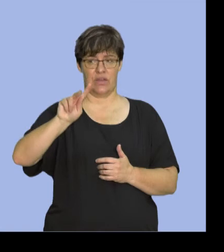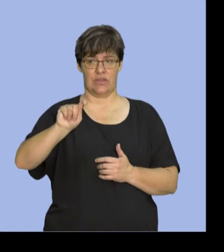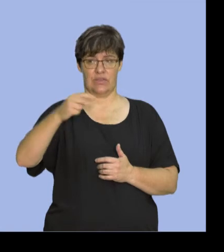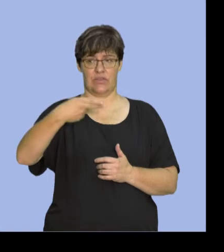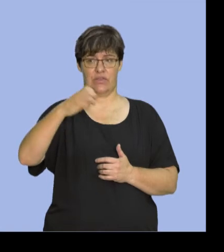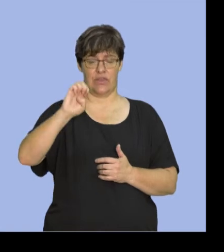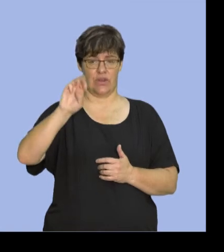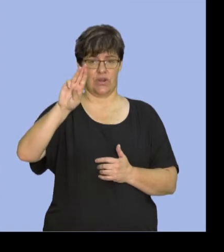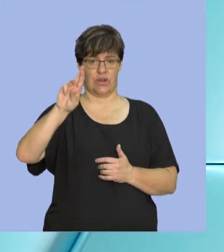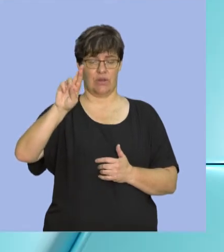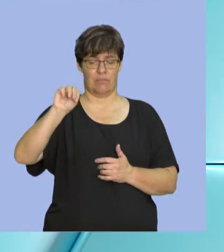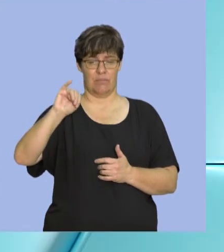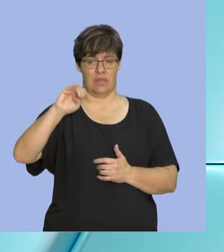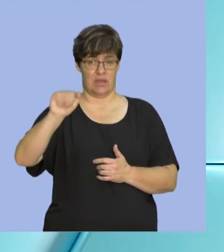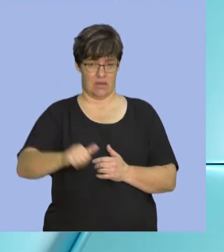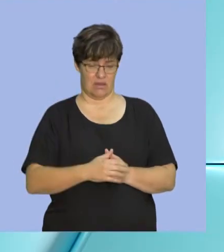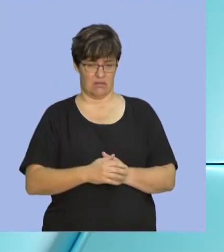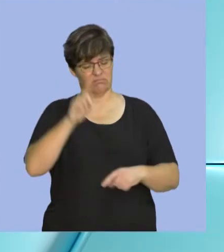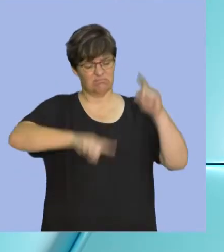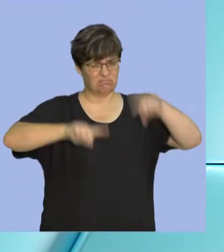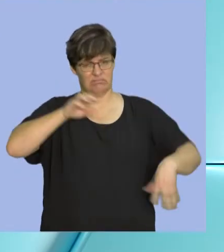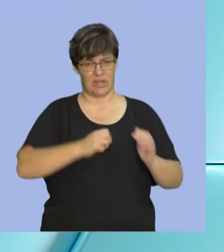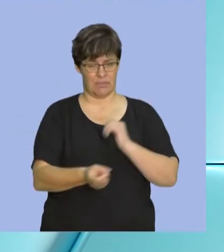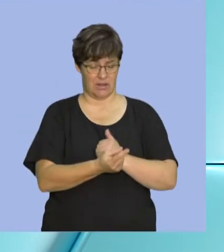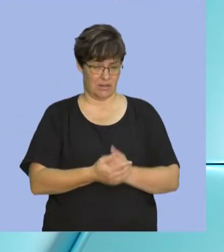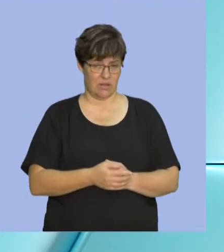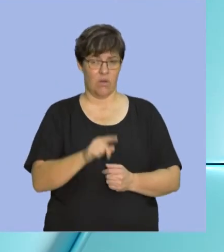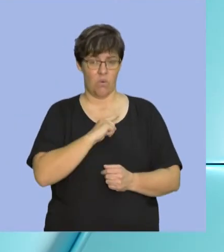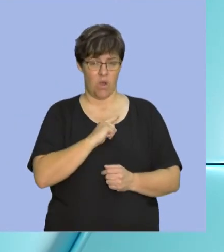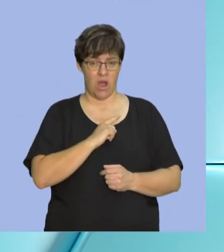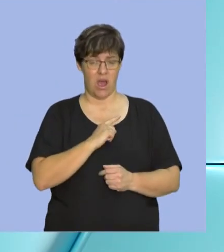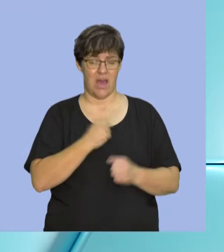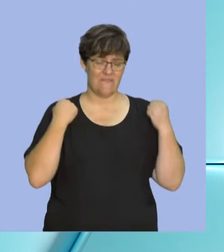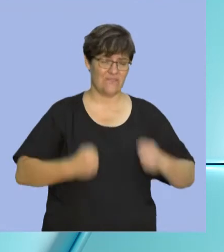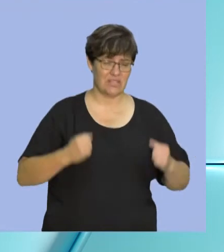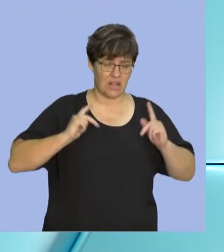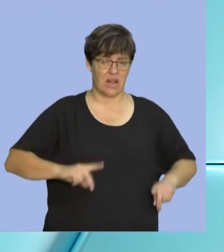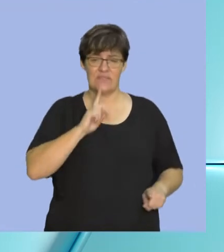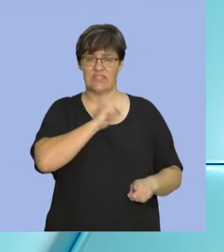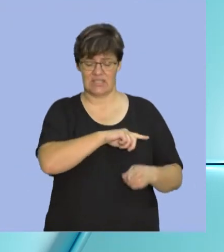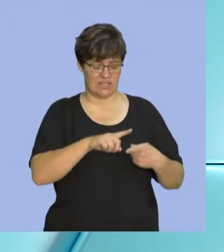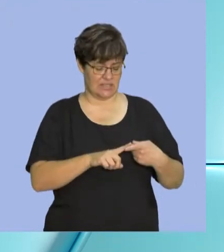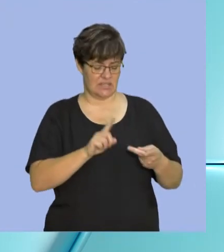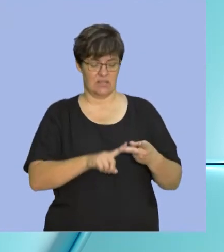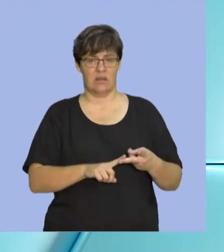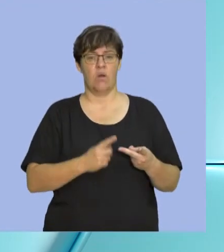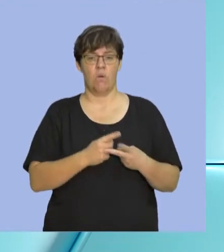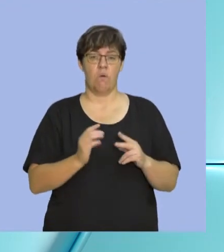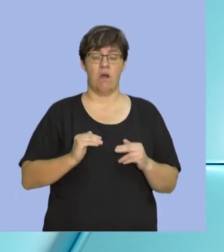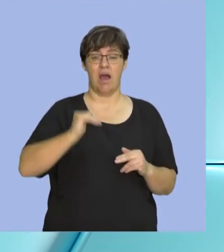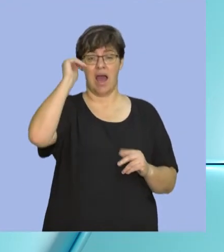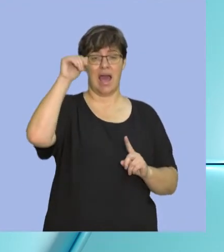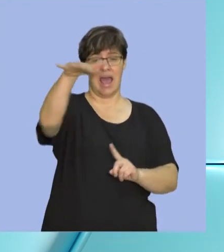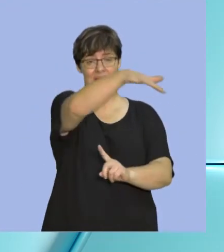of various factors. It could be because of extreme physical exertion. It could be because of extremely high